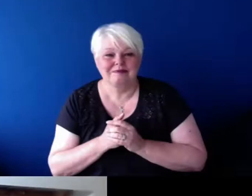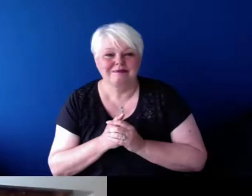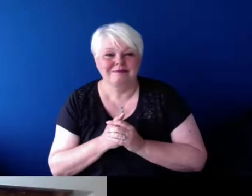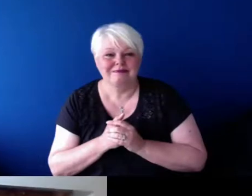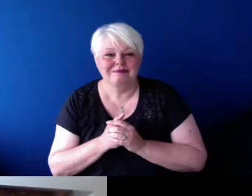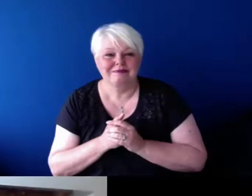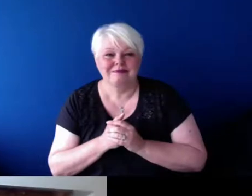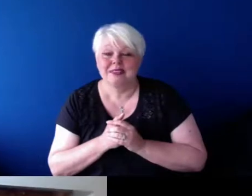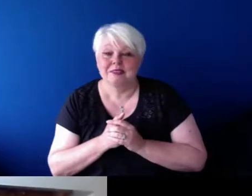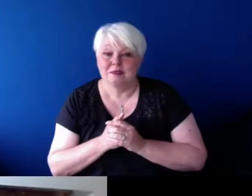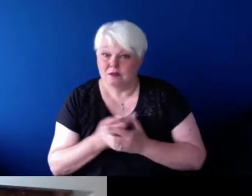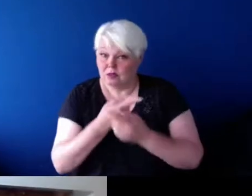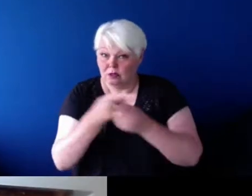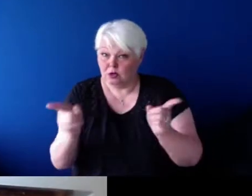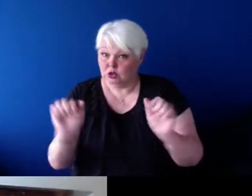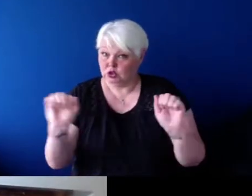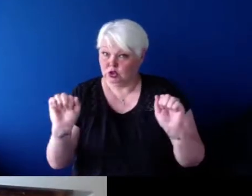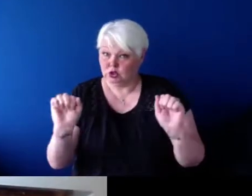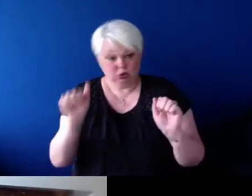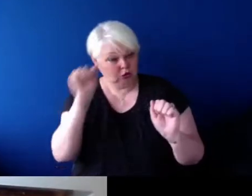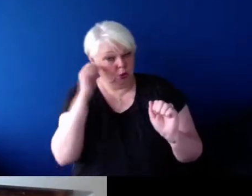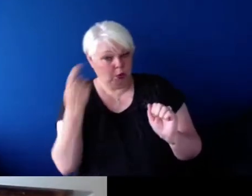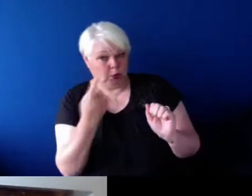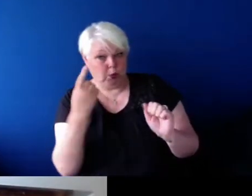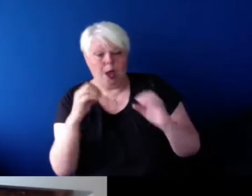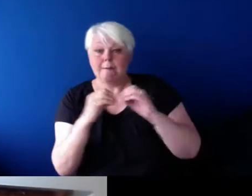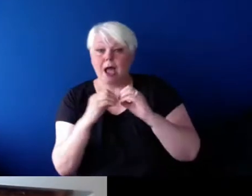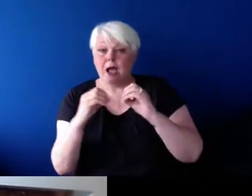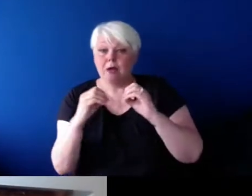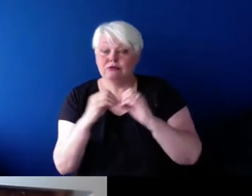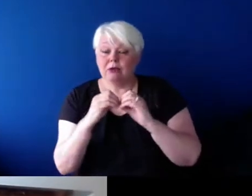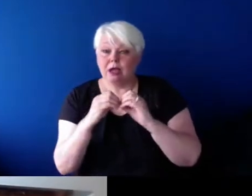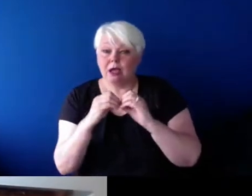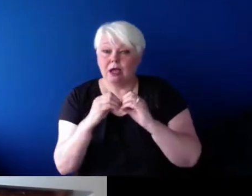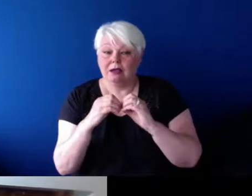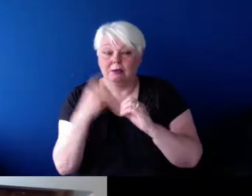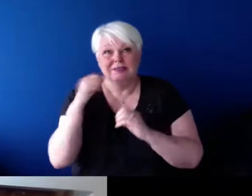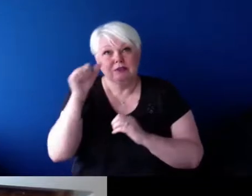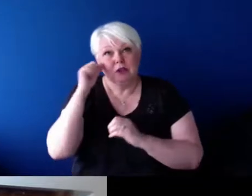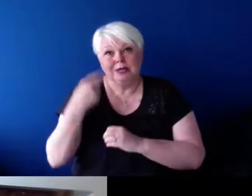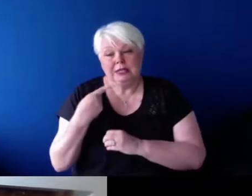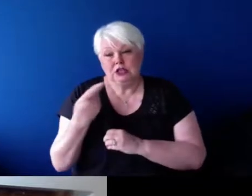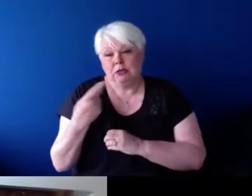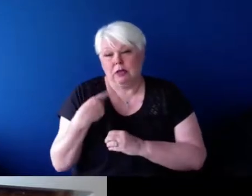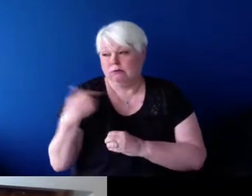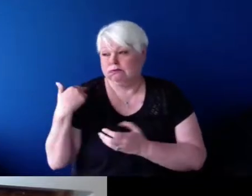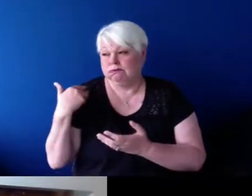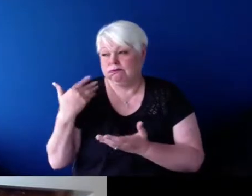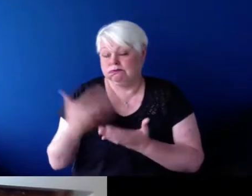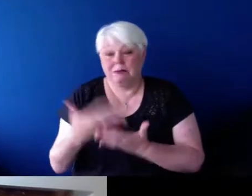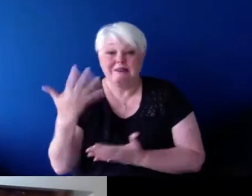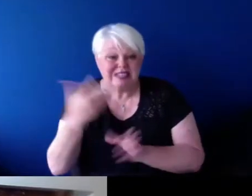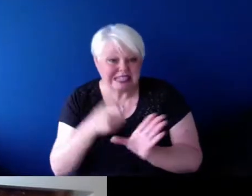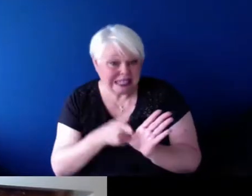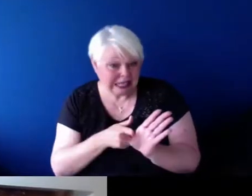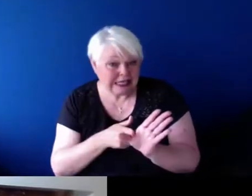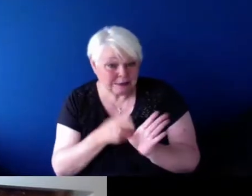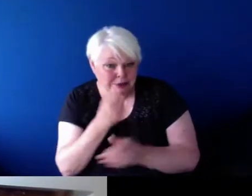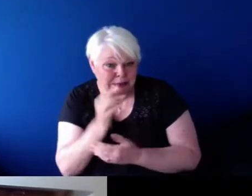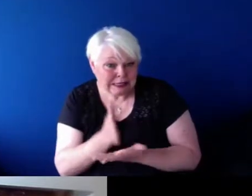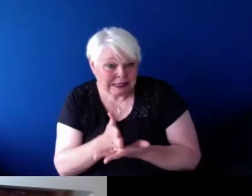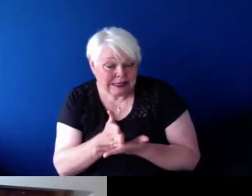for the benefit of those who haven't met Barbara, as you may not know, that Barbara and I have known each other for probably about 15 years.